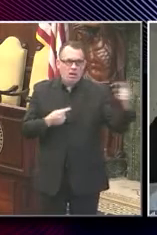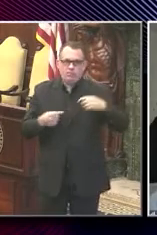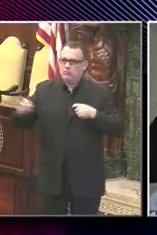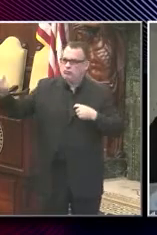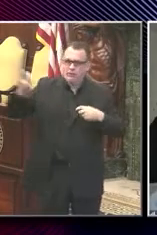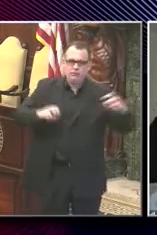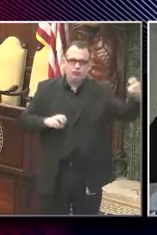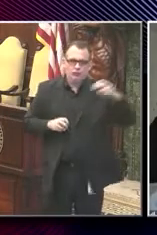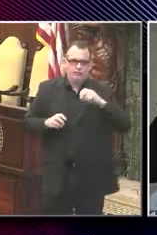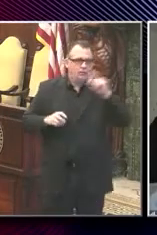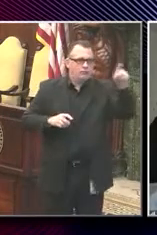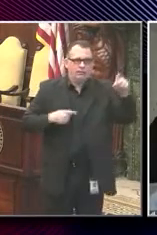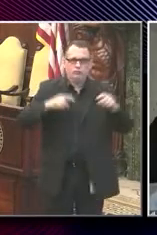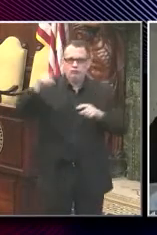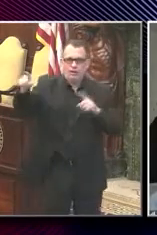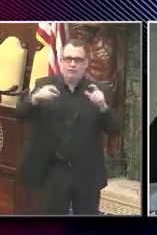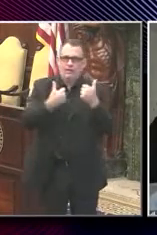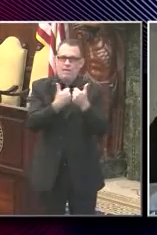more opportunities for spread.